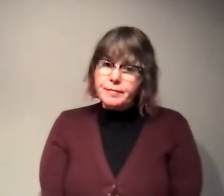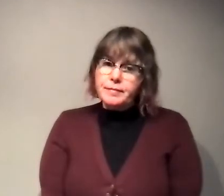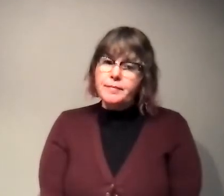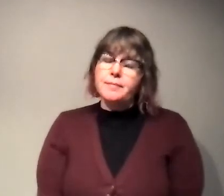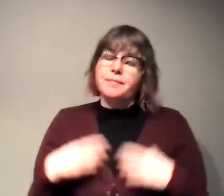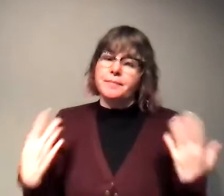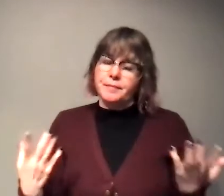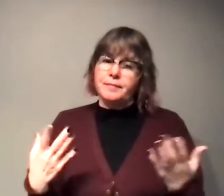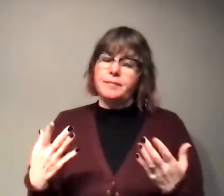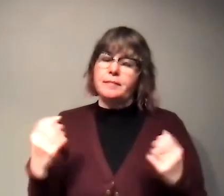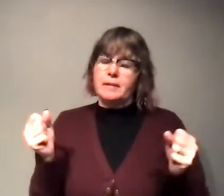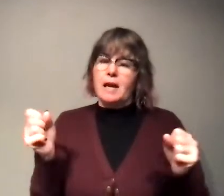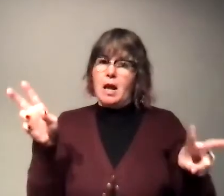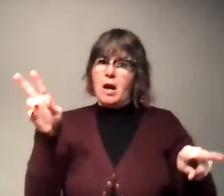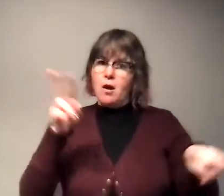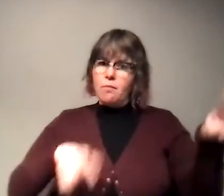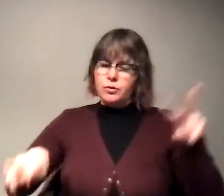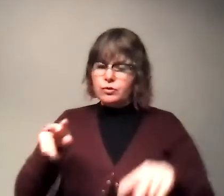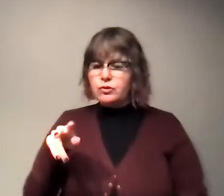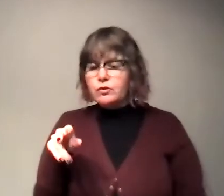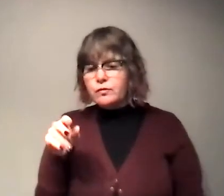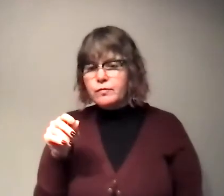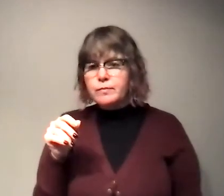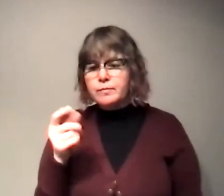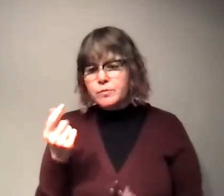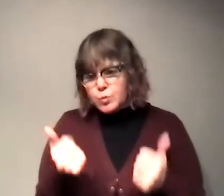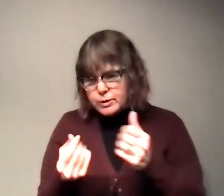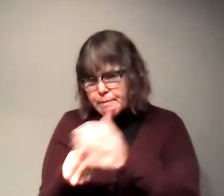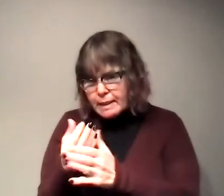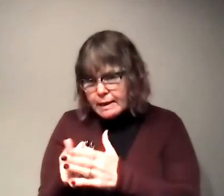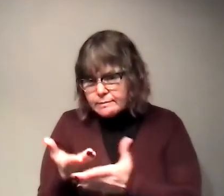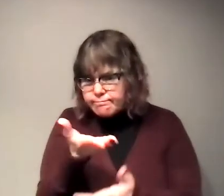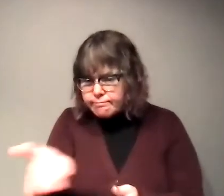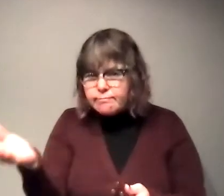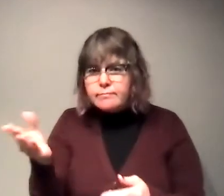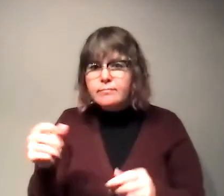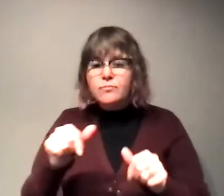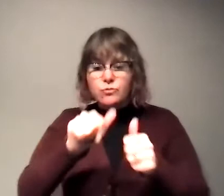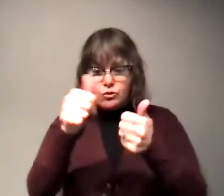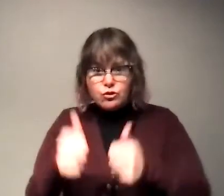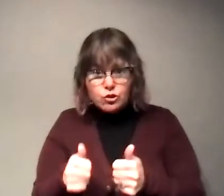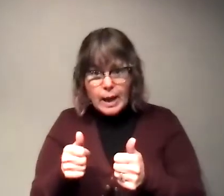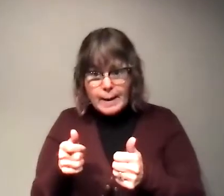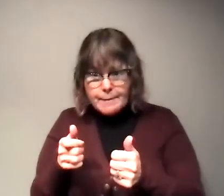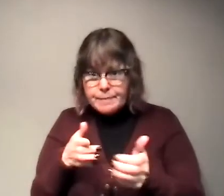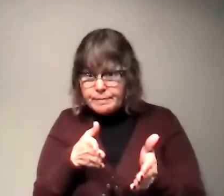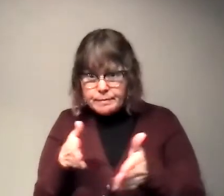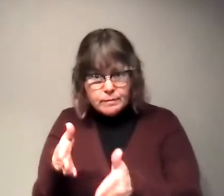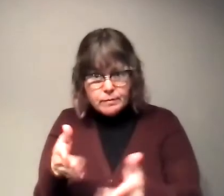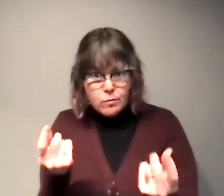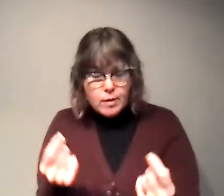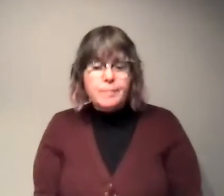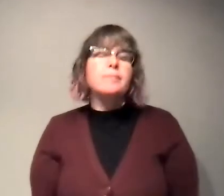we can observe, so we can look at what plants are there. We can look at the shape of the stream channel.